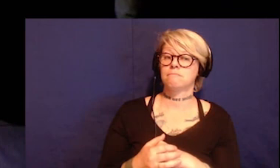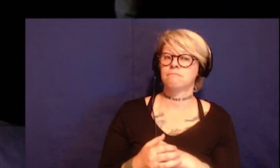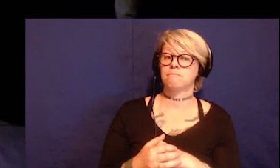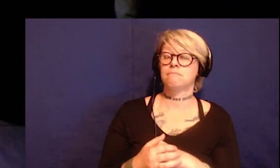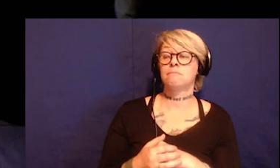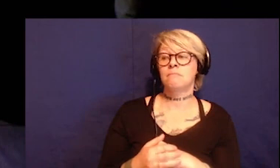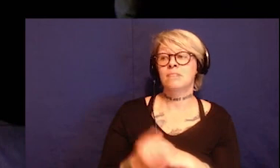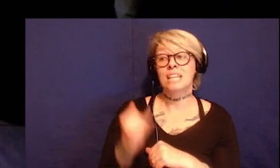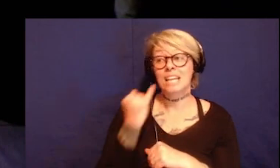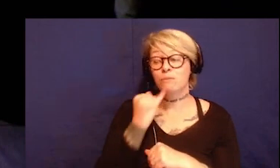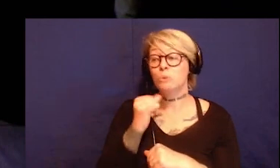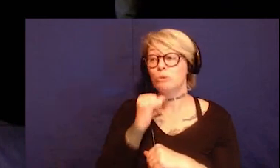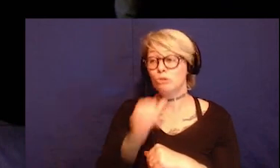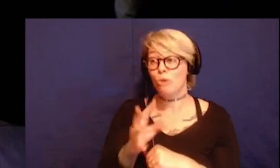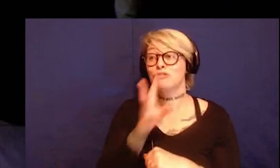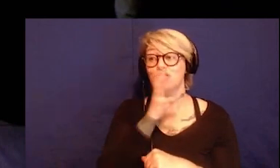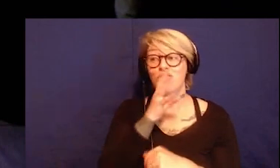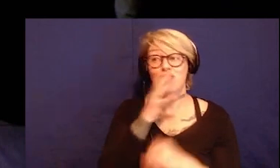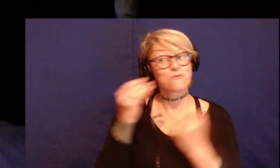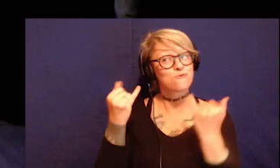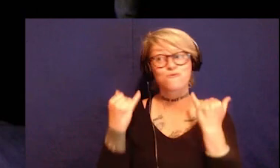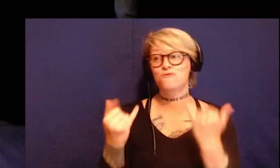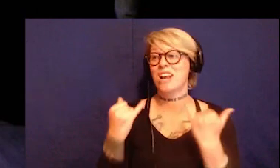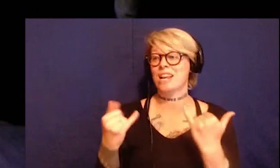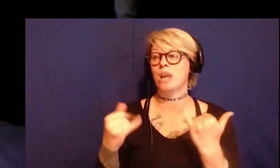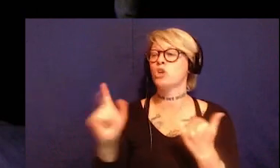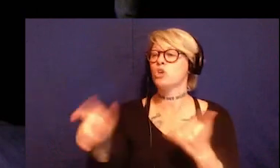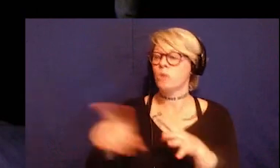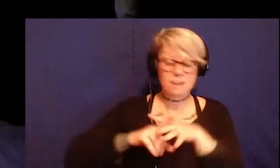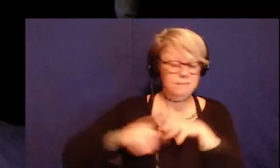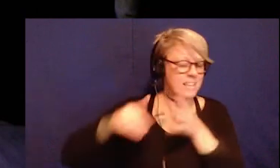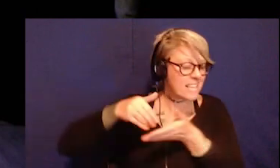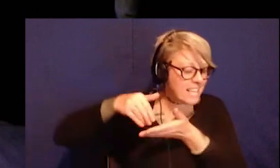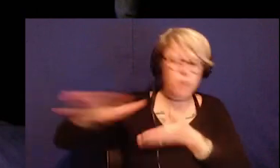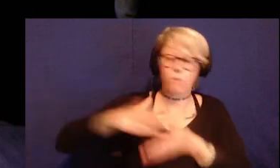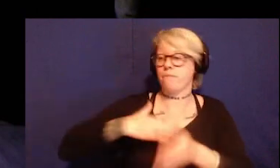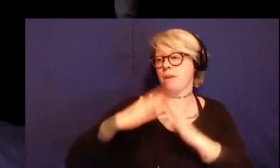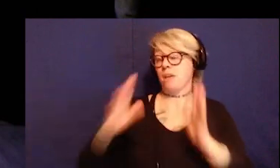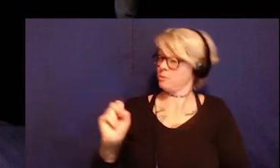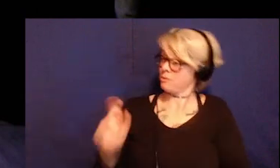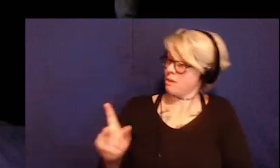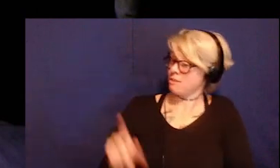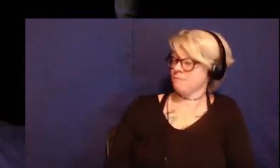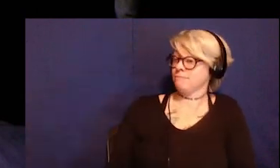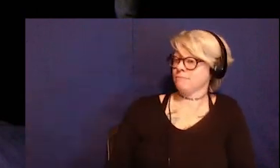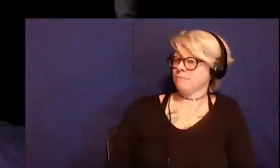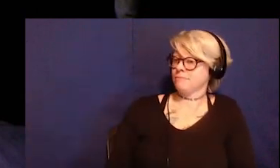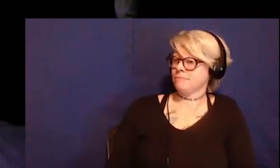If you don't talk right now, then you can get out of my house. How's that?